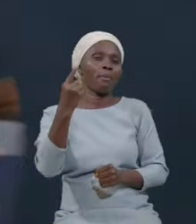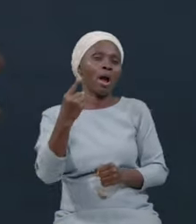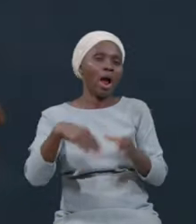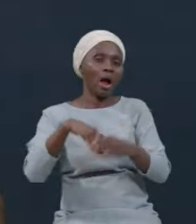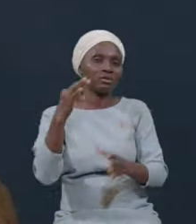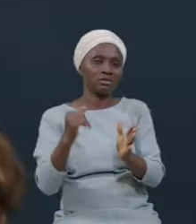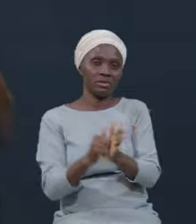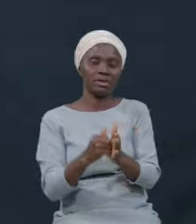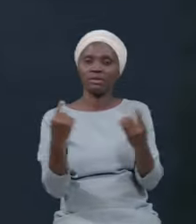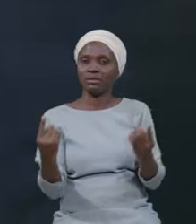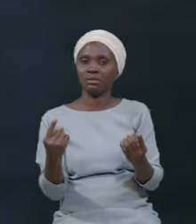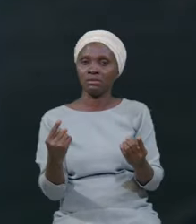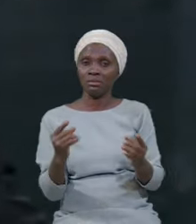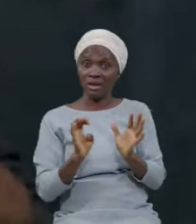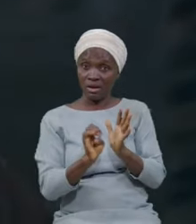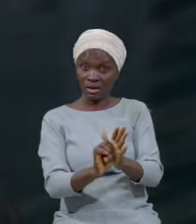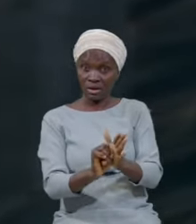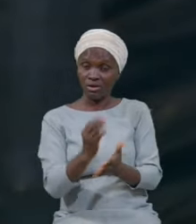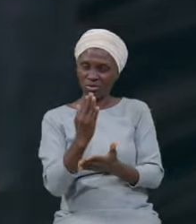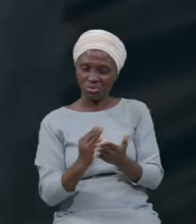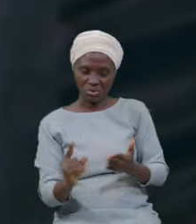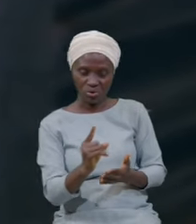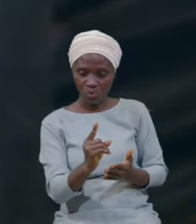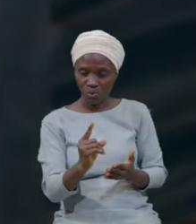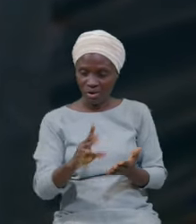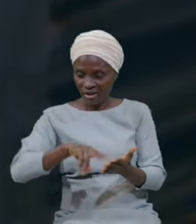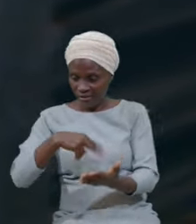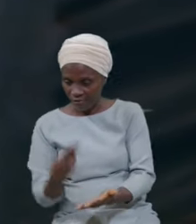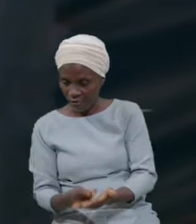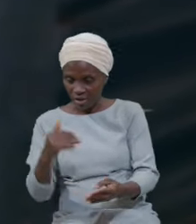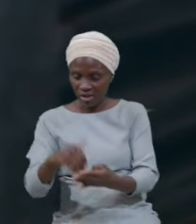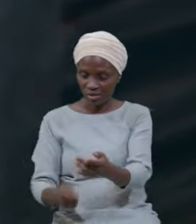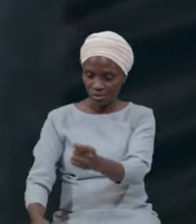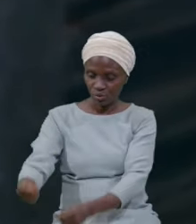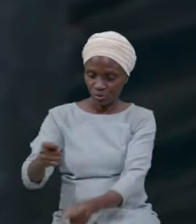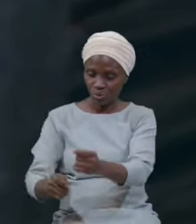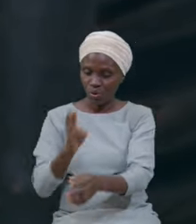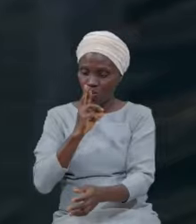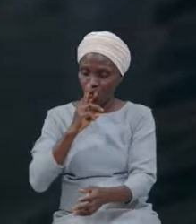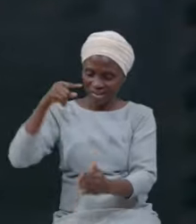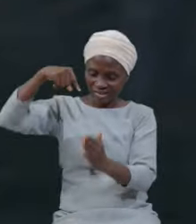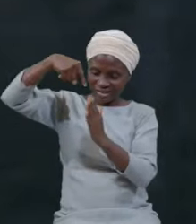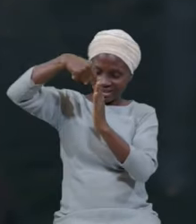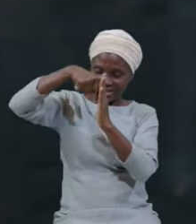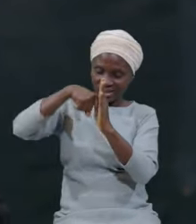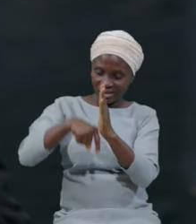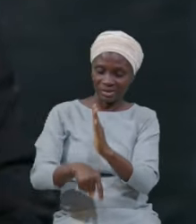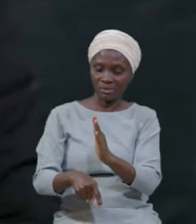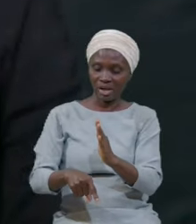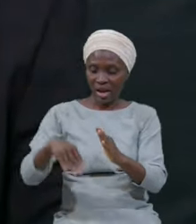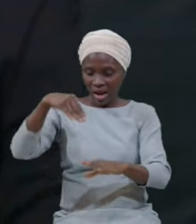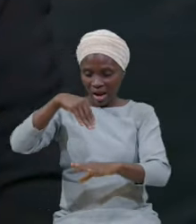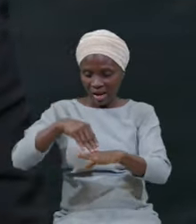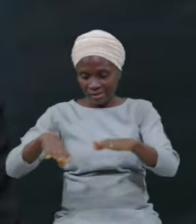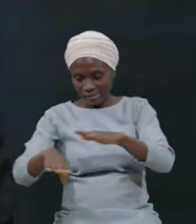is falling to the uttermost deep well. It's right at the bottom. You may not be able to